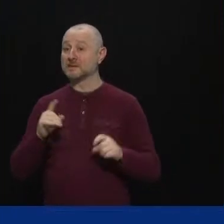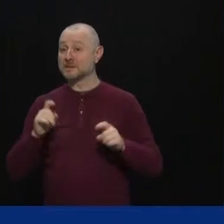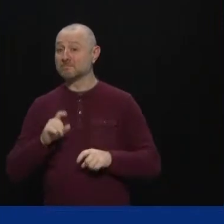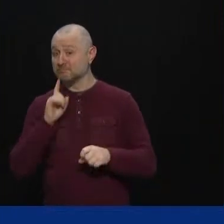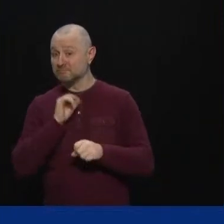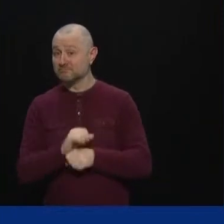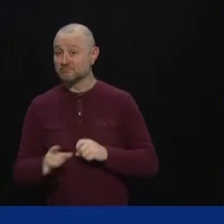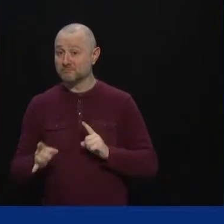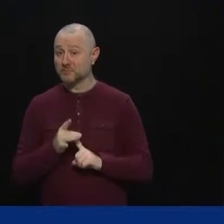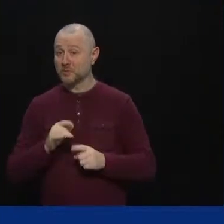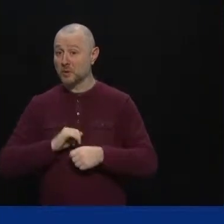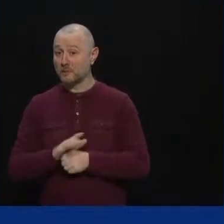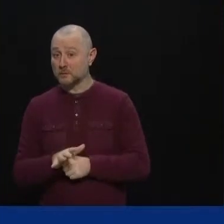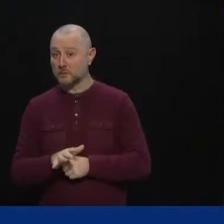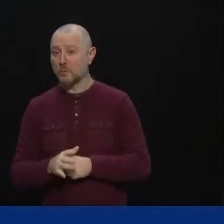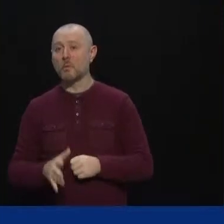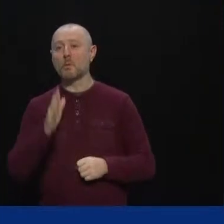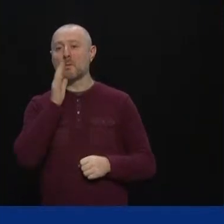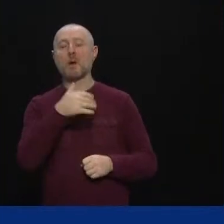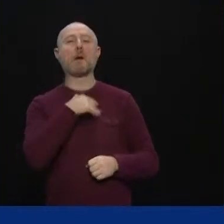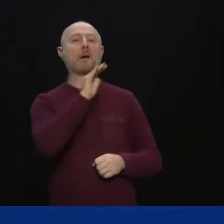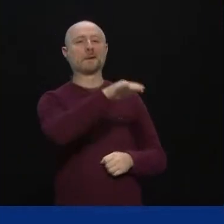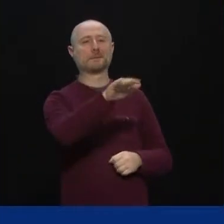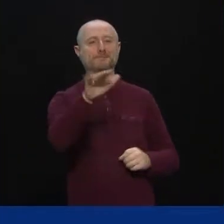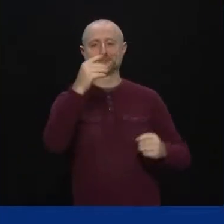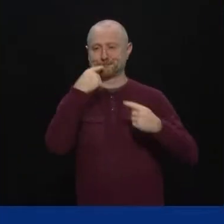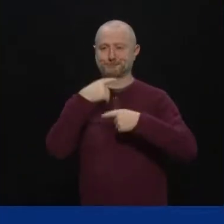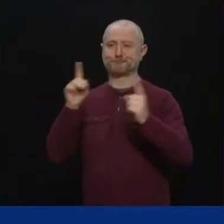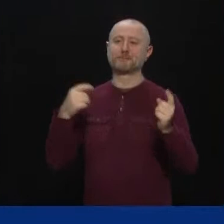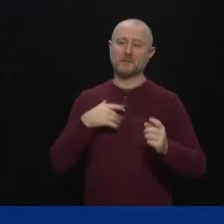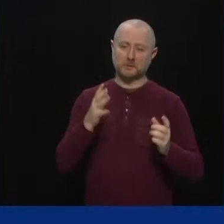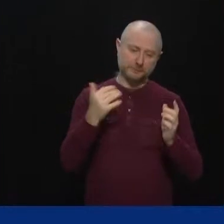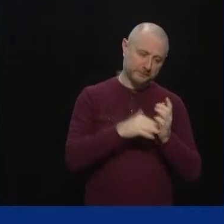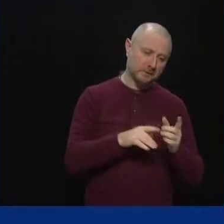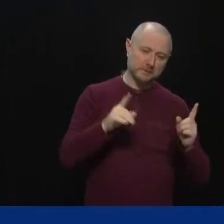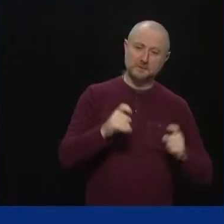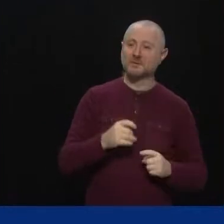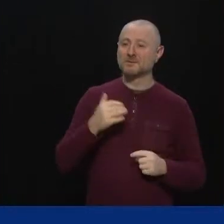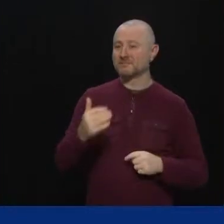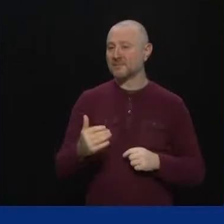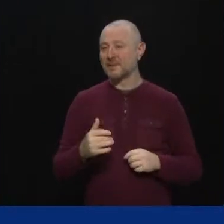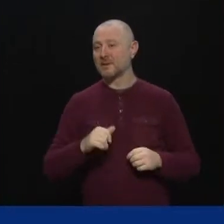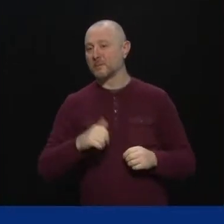home are more likely then to present themselves just for a retest at an official site to make sure they